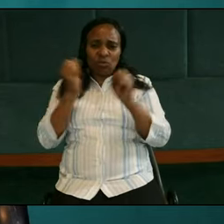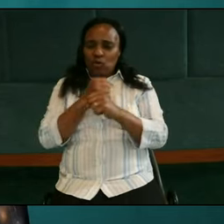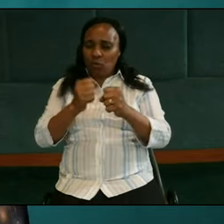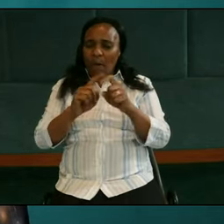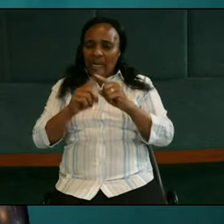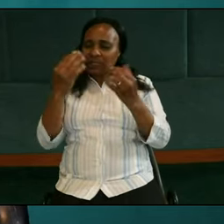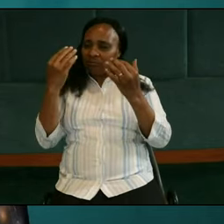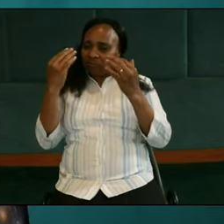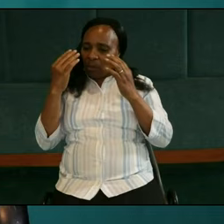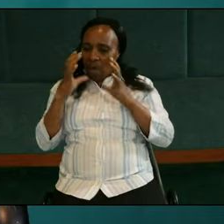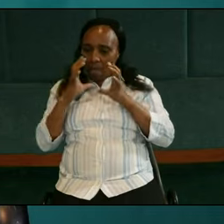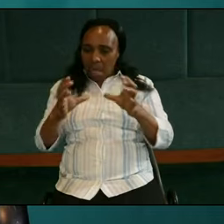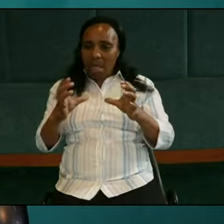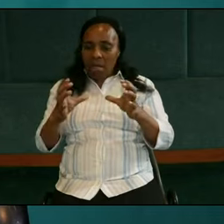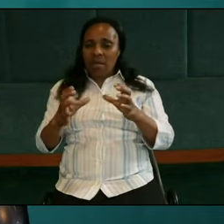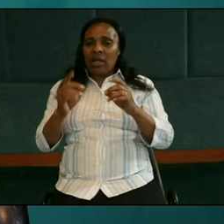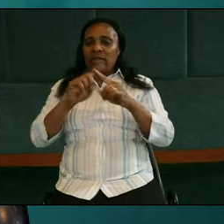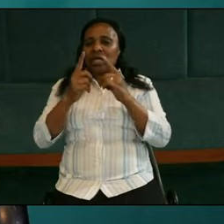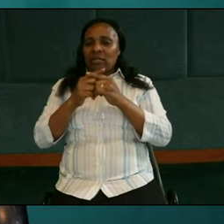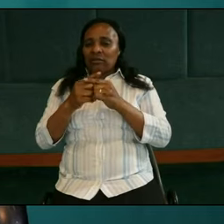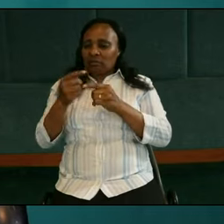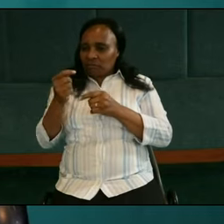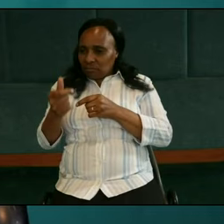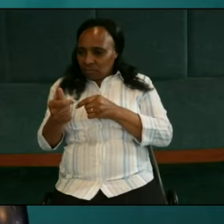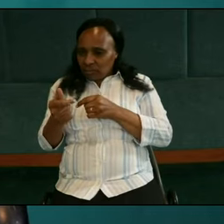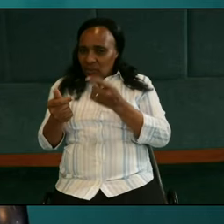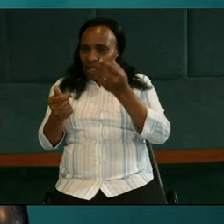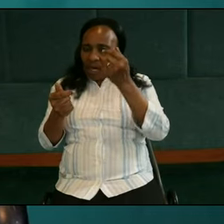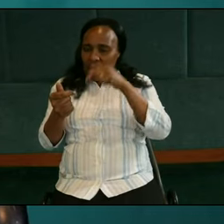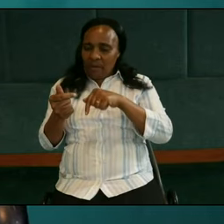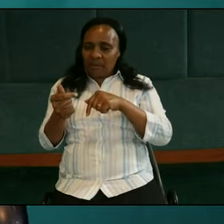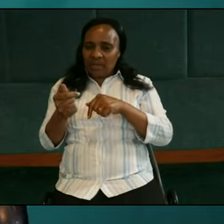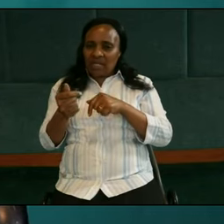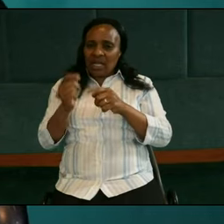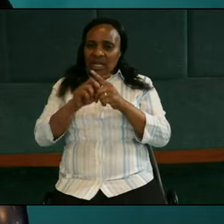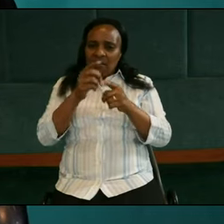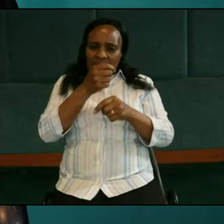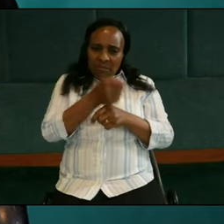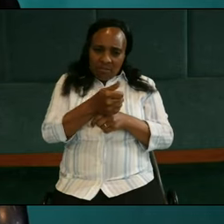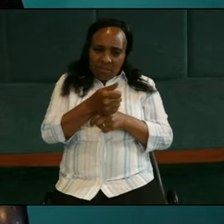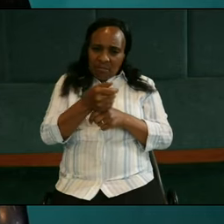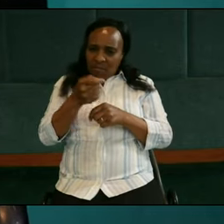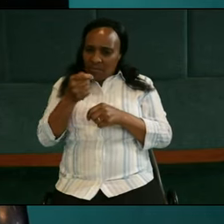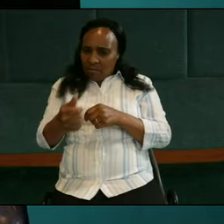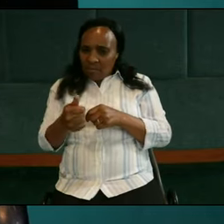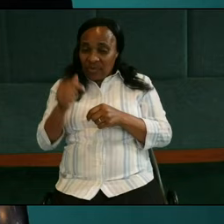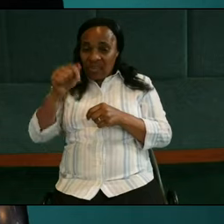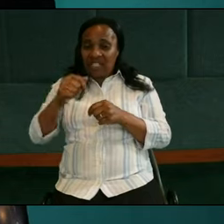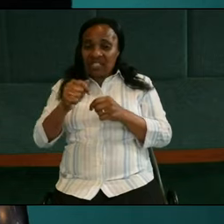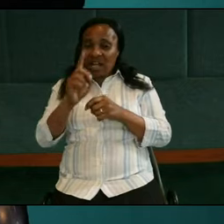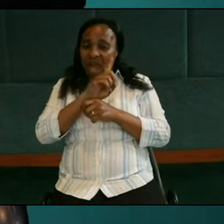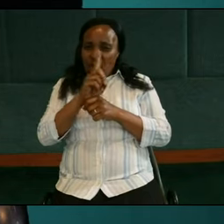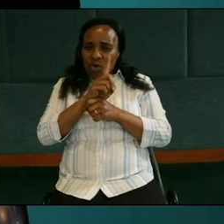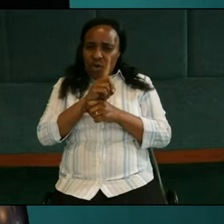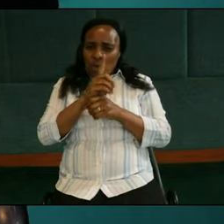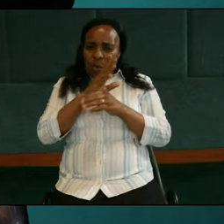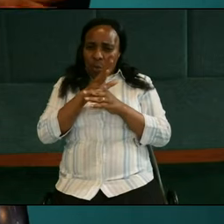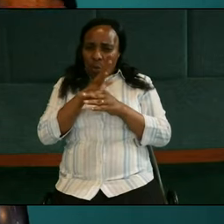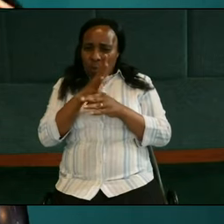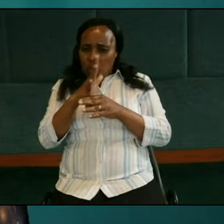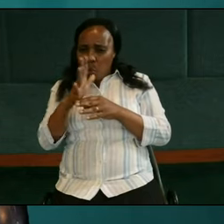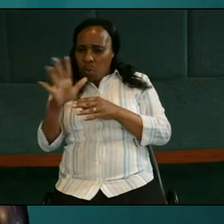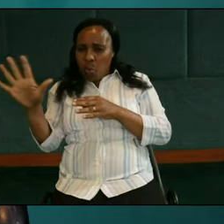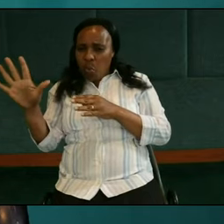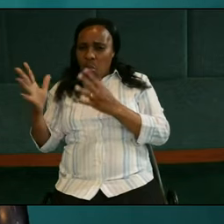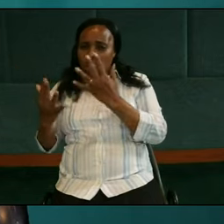one is much bigger. Okay. So the lighter comes and then once it lights, this candle spreads that flame to